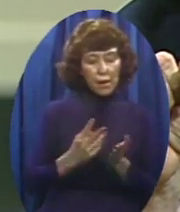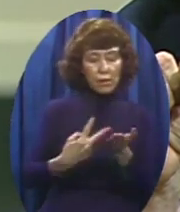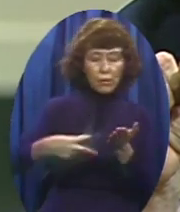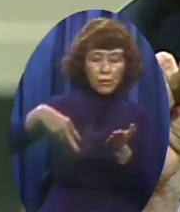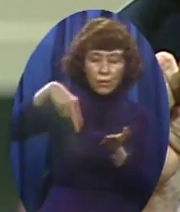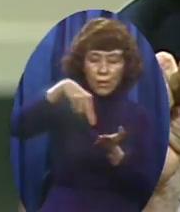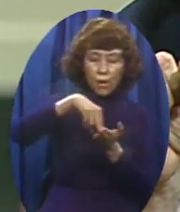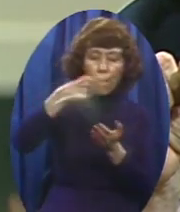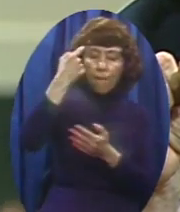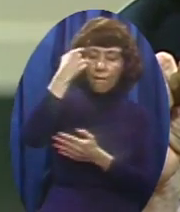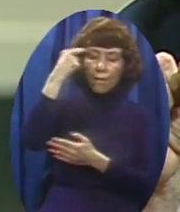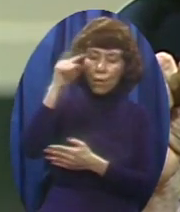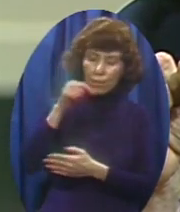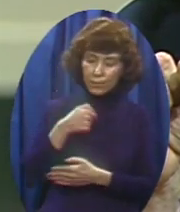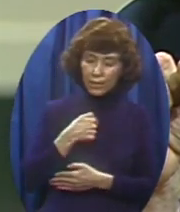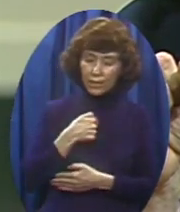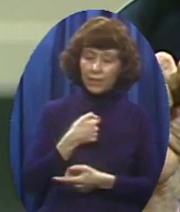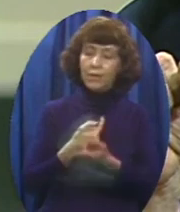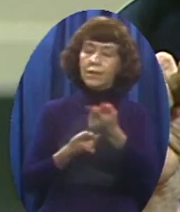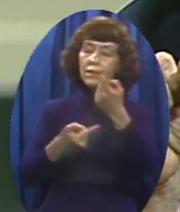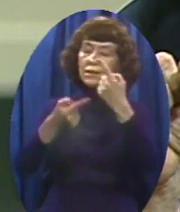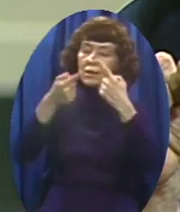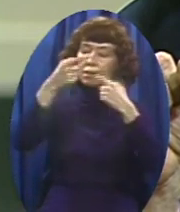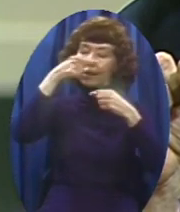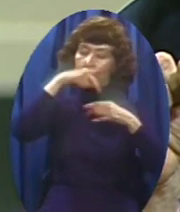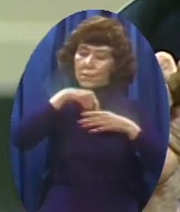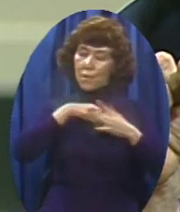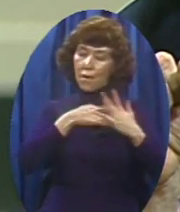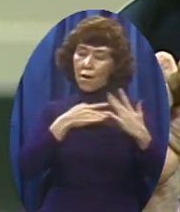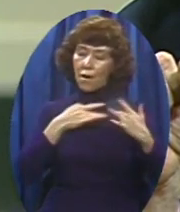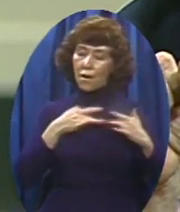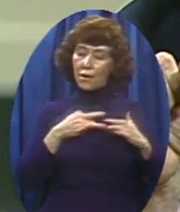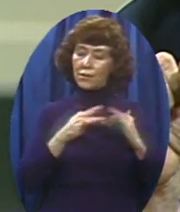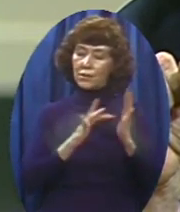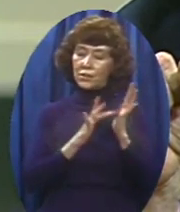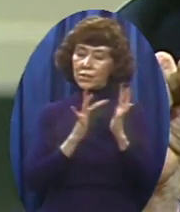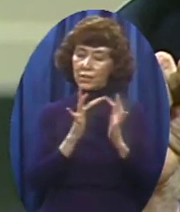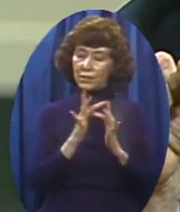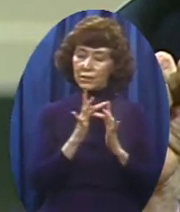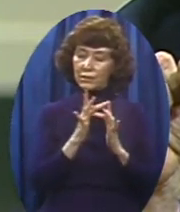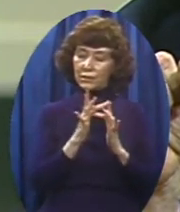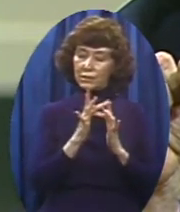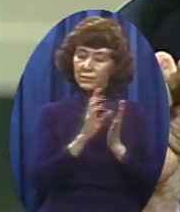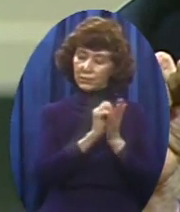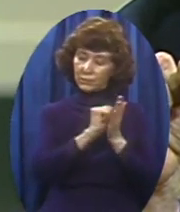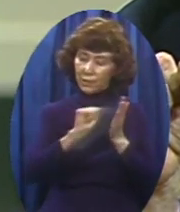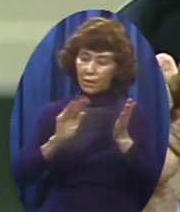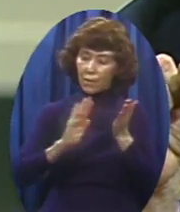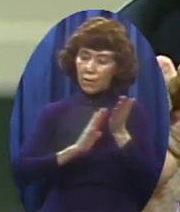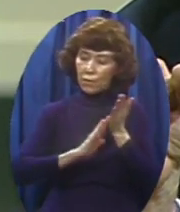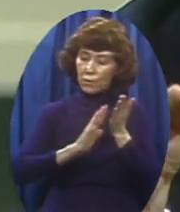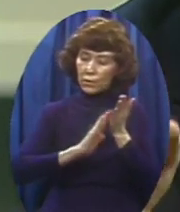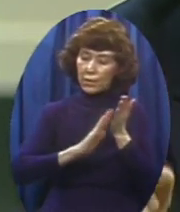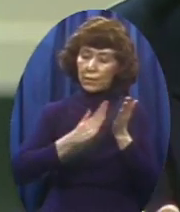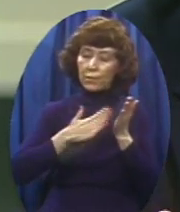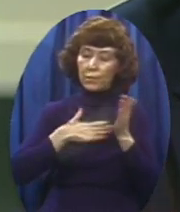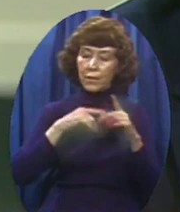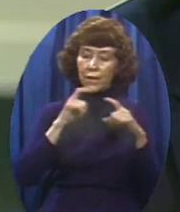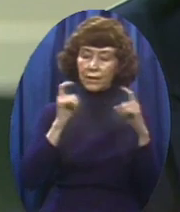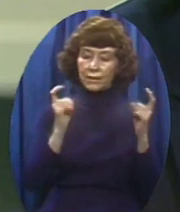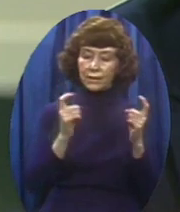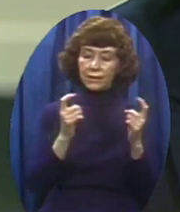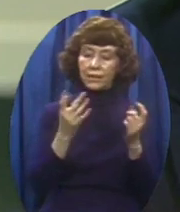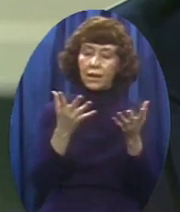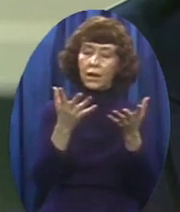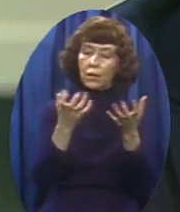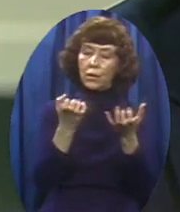into my heart, Lord Jesus. Save me from my sins. I want to serve you for the rest of my life as you